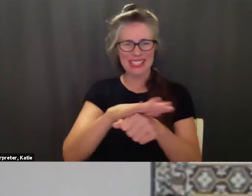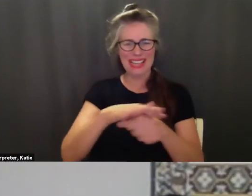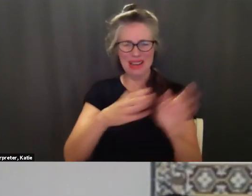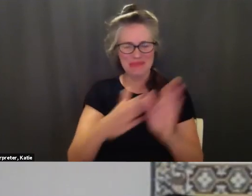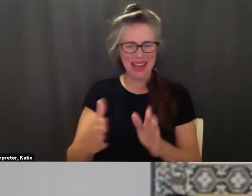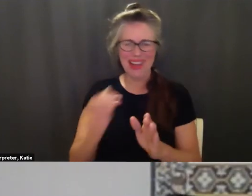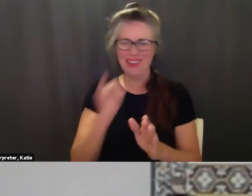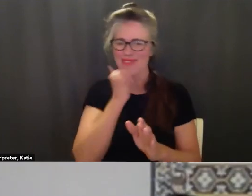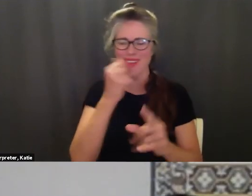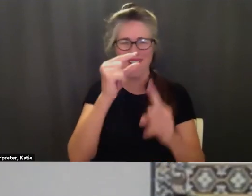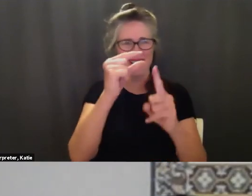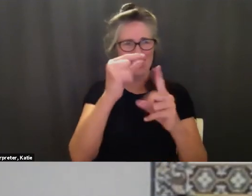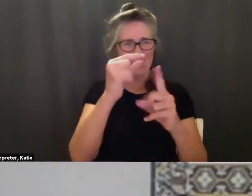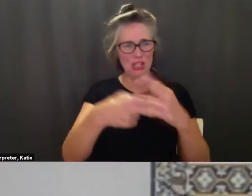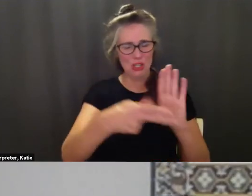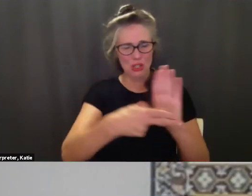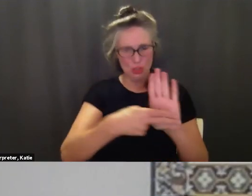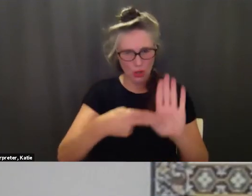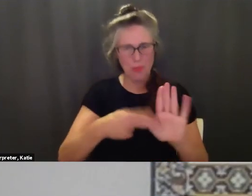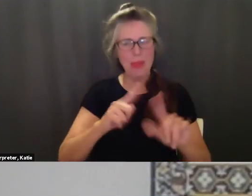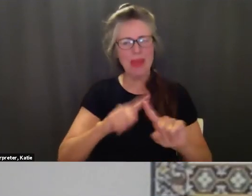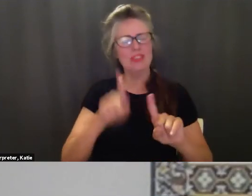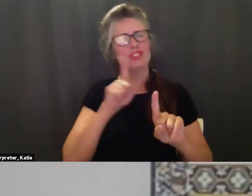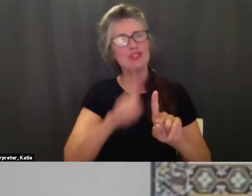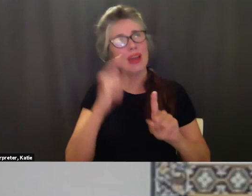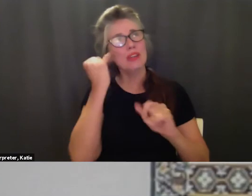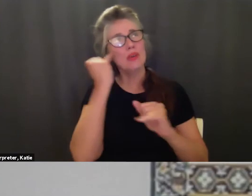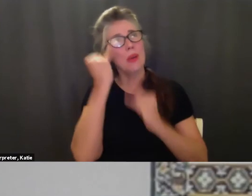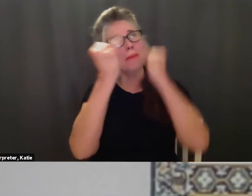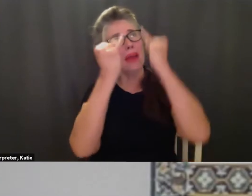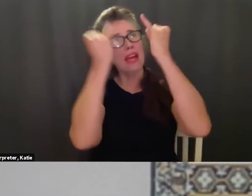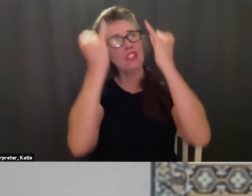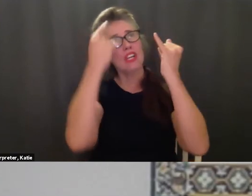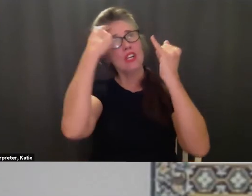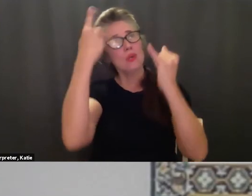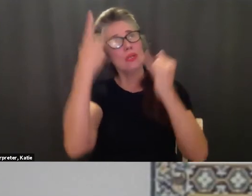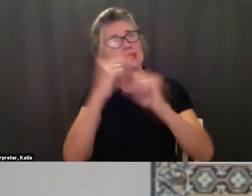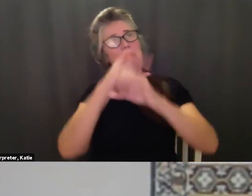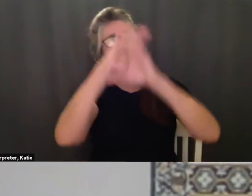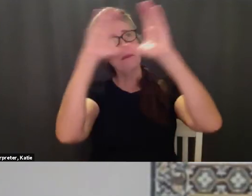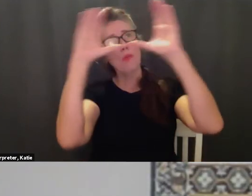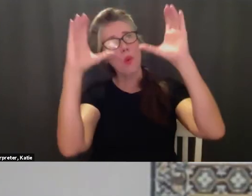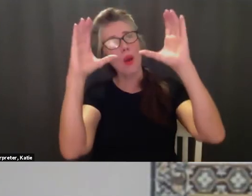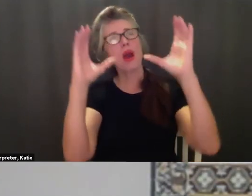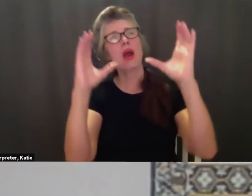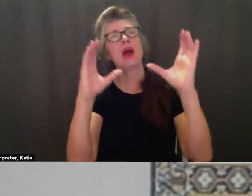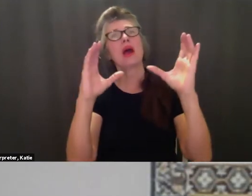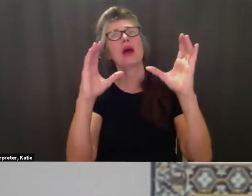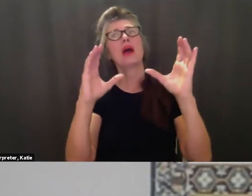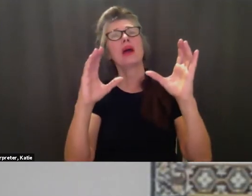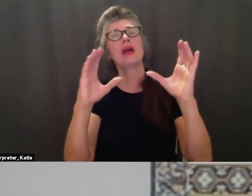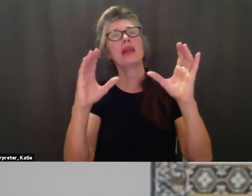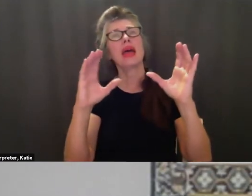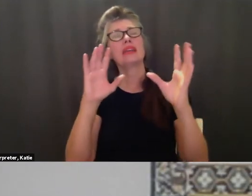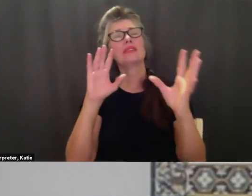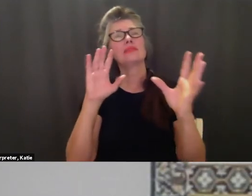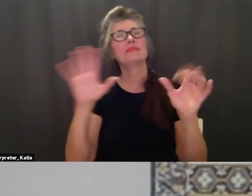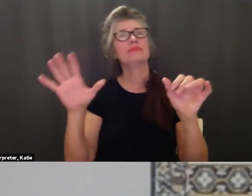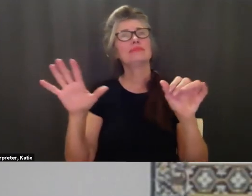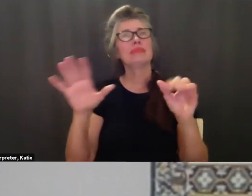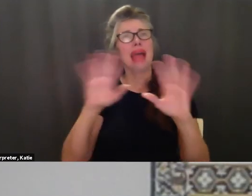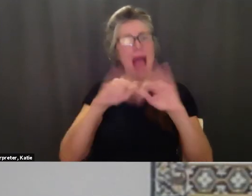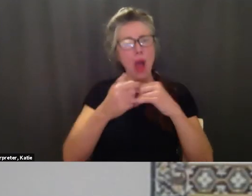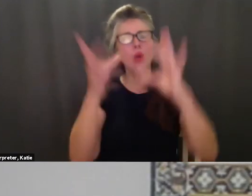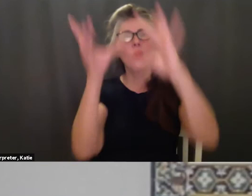but I appreciate that because just trying to keep it all together and where we can see it in a more, more comprehensive way that they're connecting